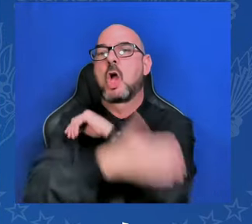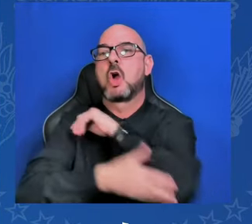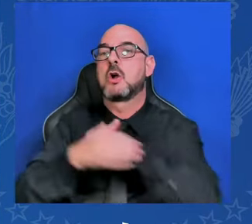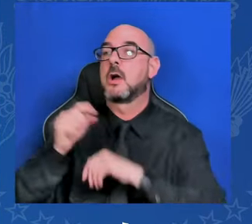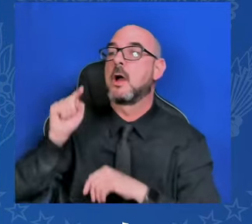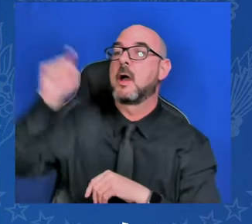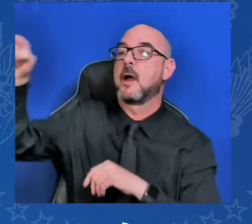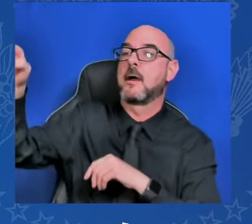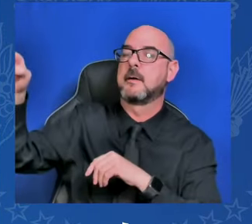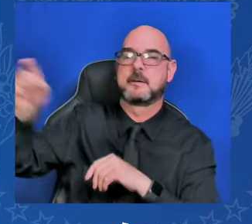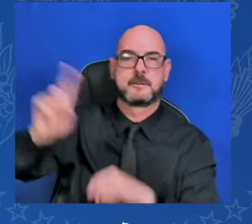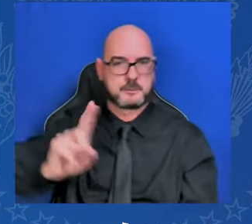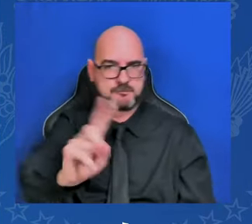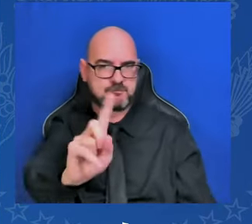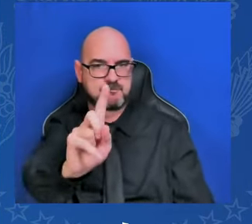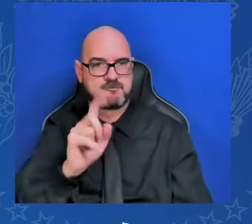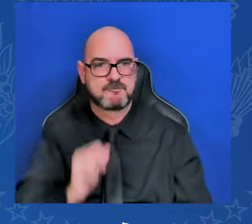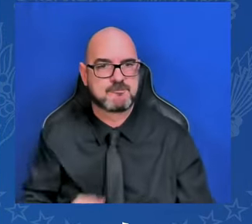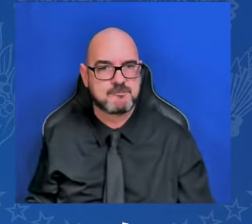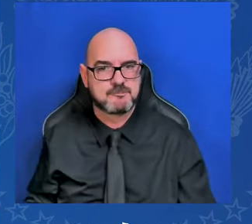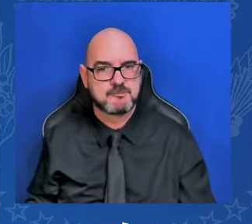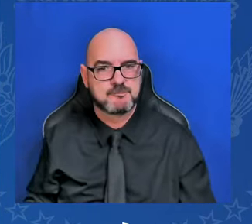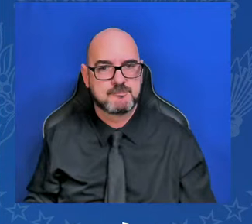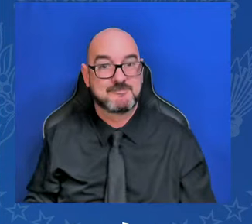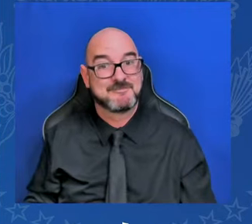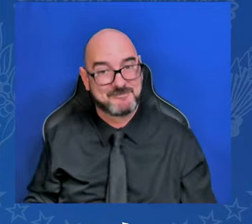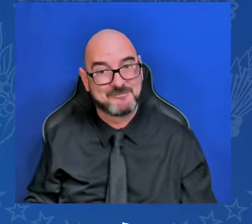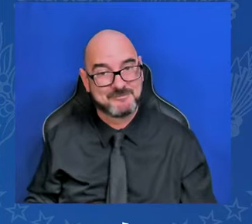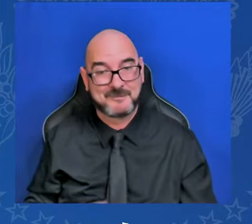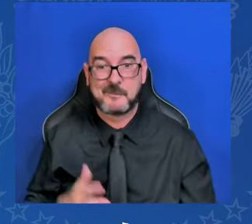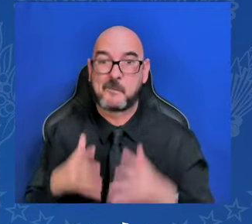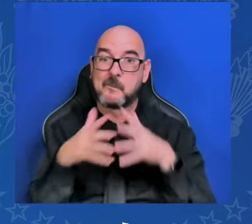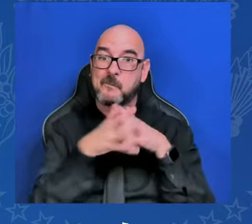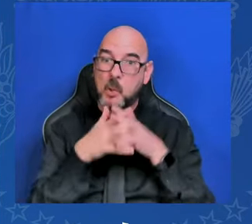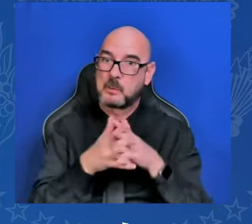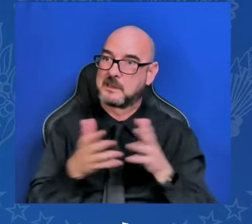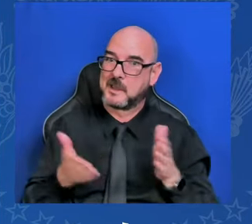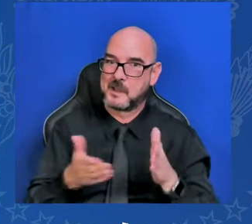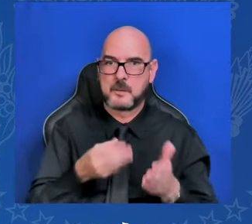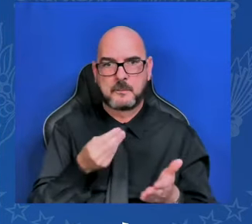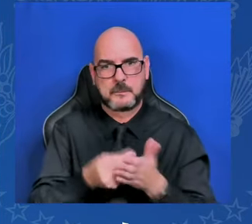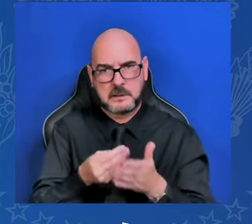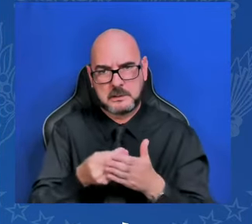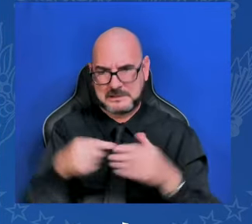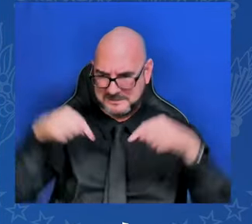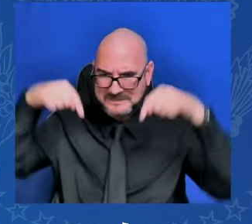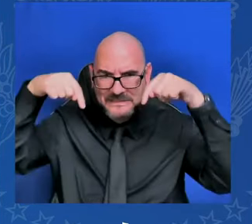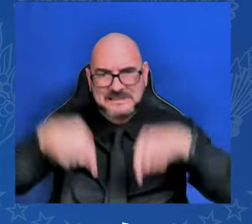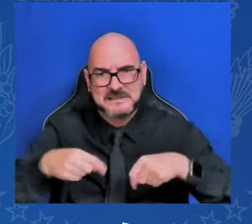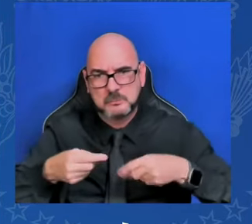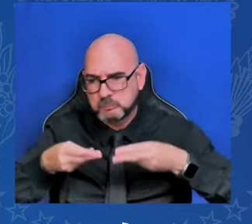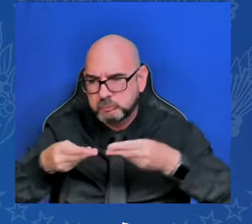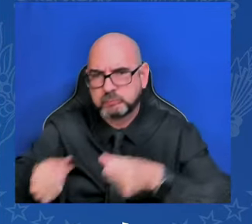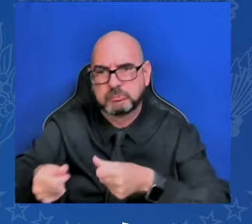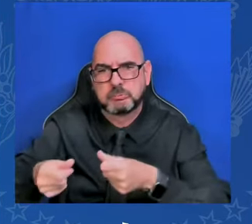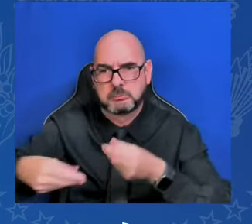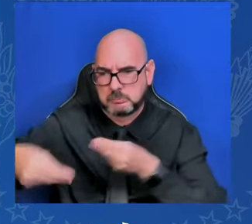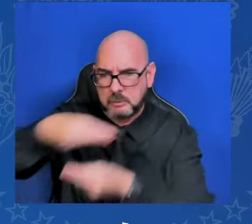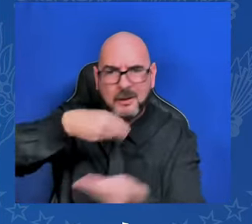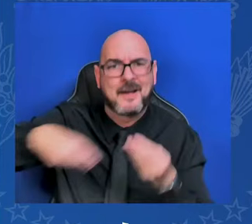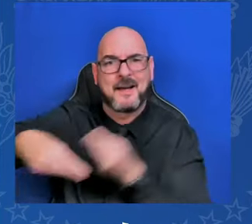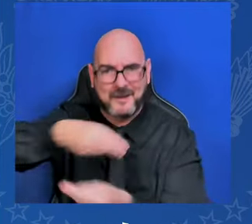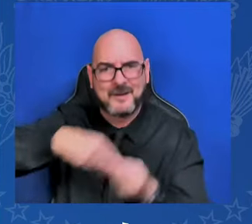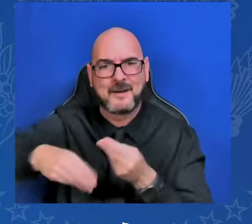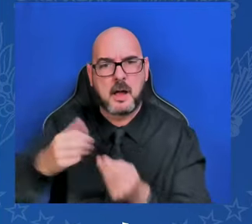Well, we're investing in America. That's what you're doing. We're investing in America. We're bringing back pride to communities, pride in our country. And